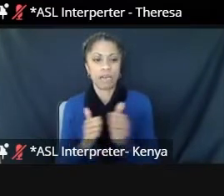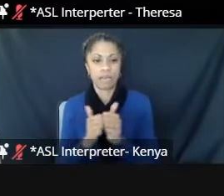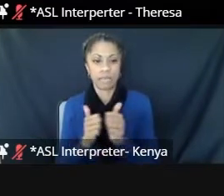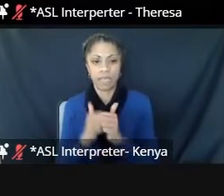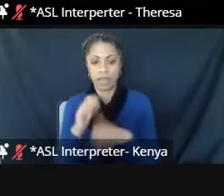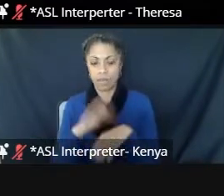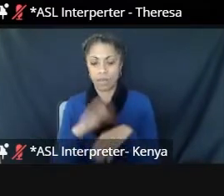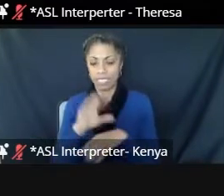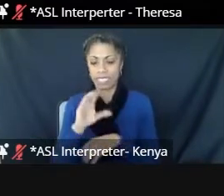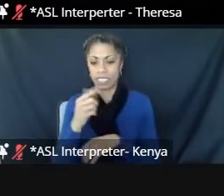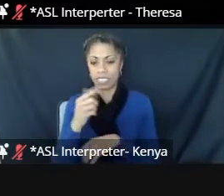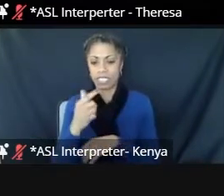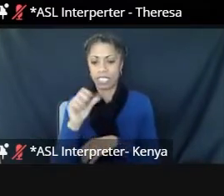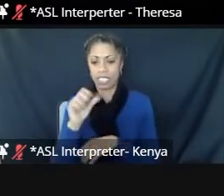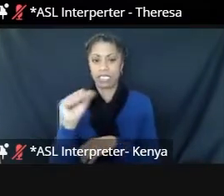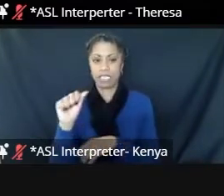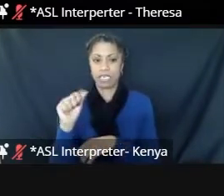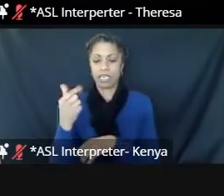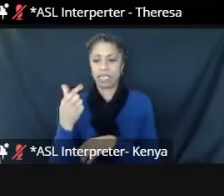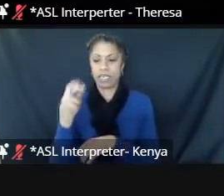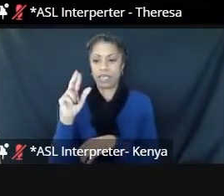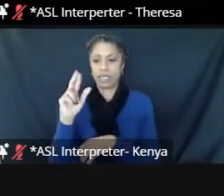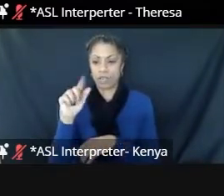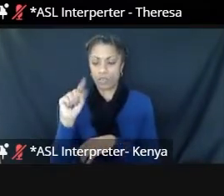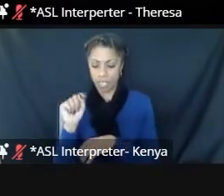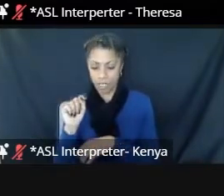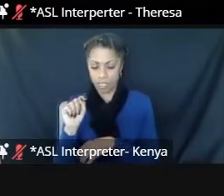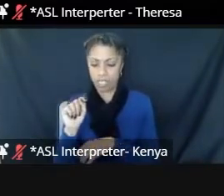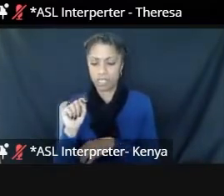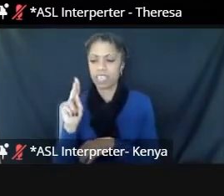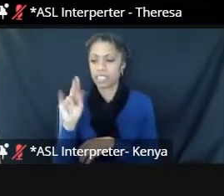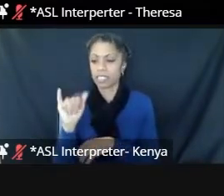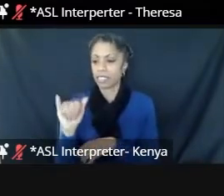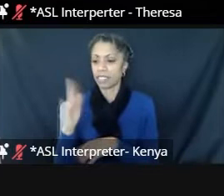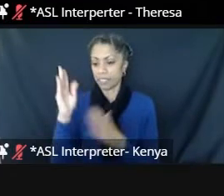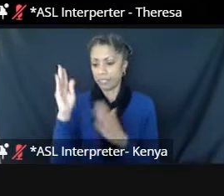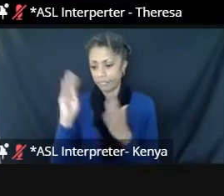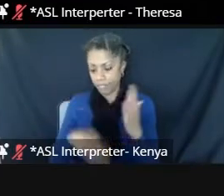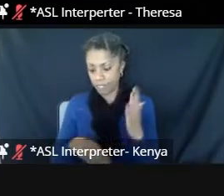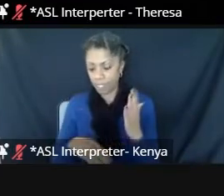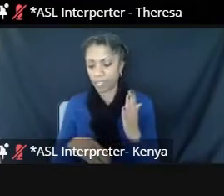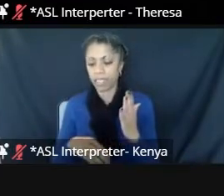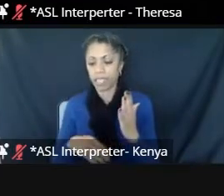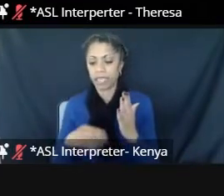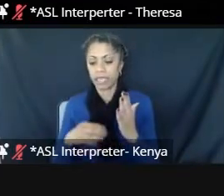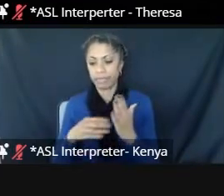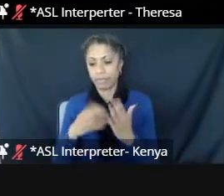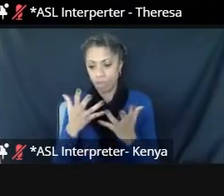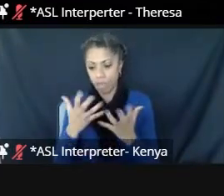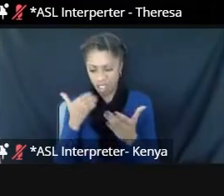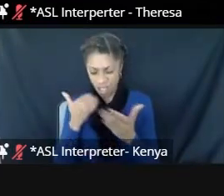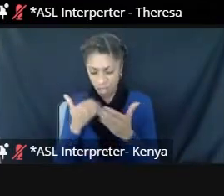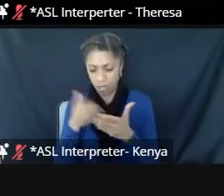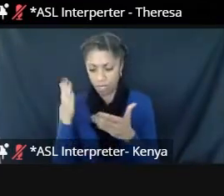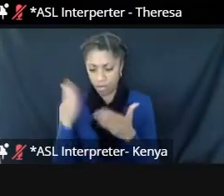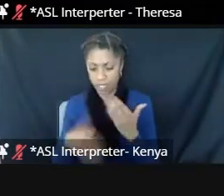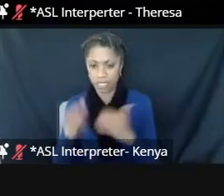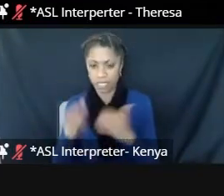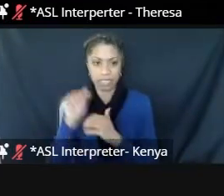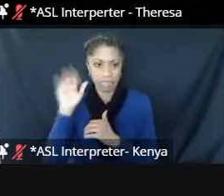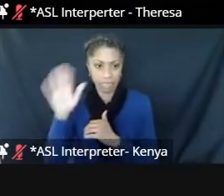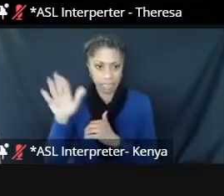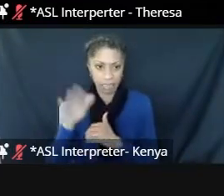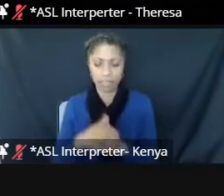that Kentucky is completing an application to be submitted in a couple of weeks. And then we will have a strategic